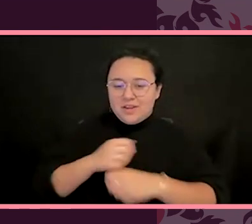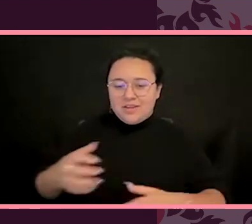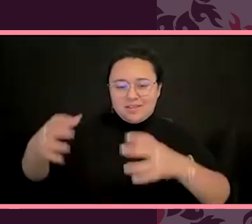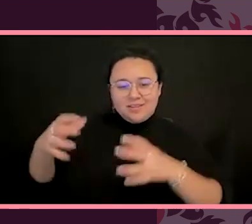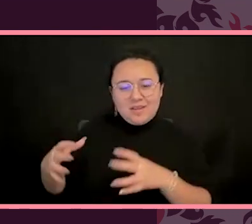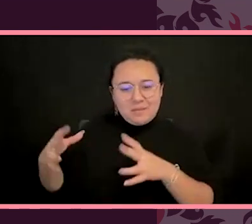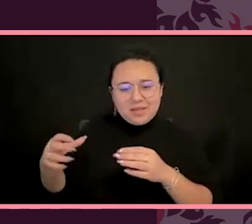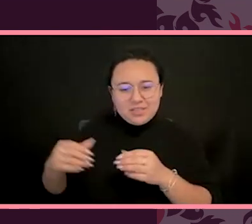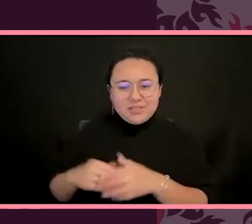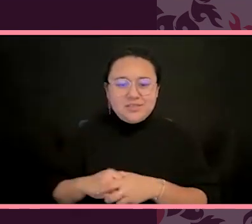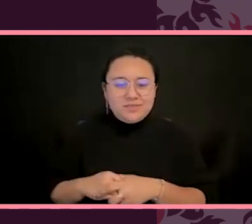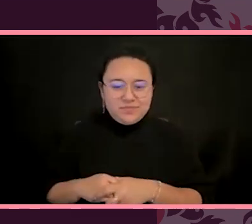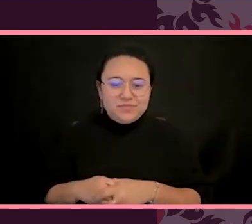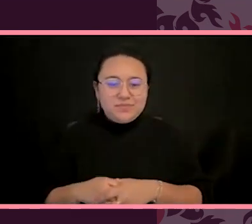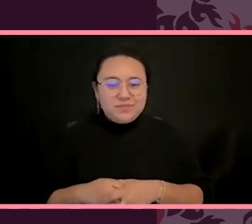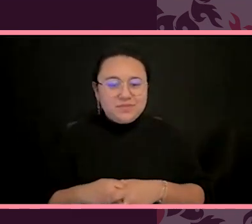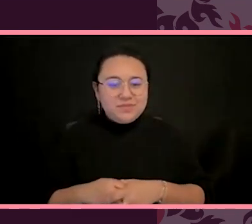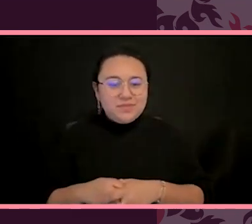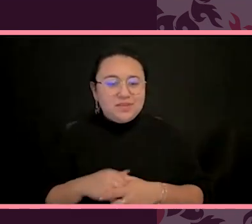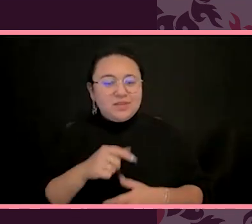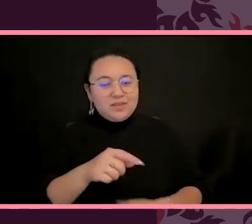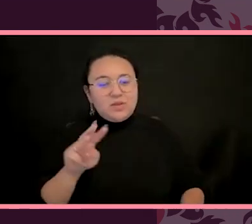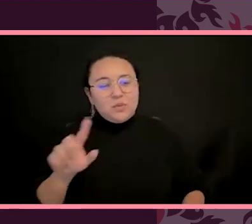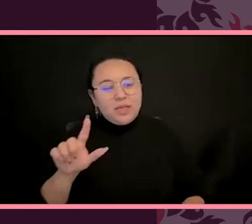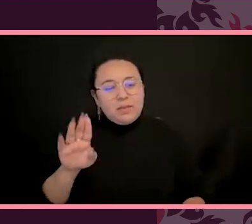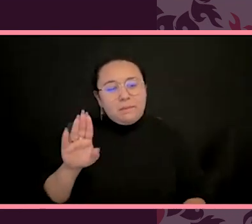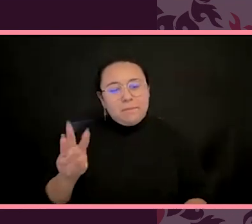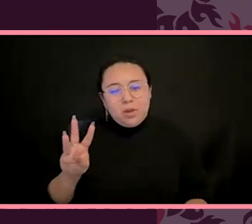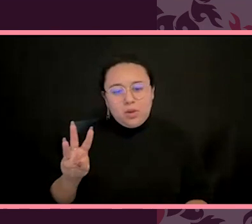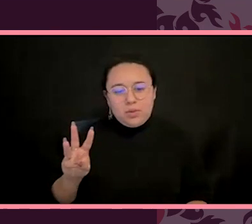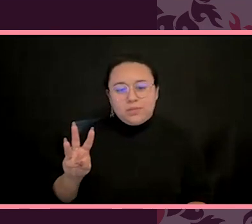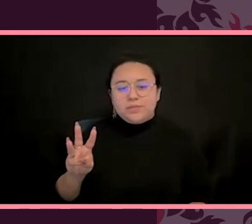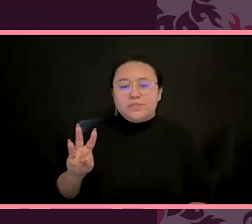security plushie. This is Wilbo. Wilbo?